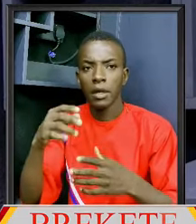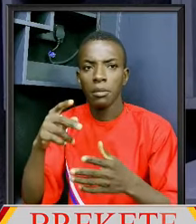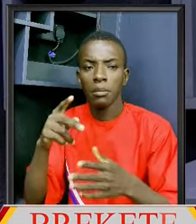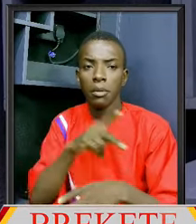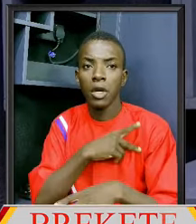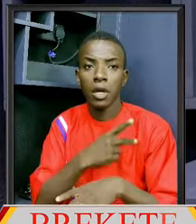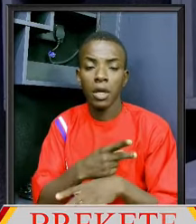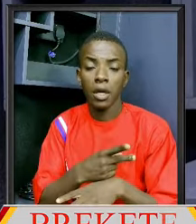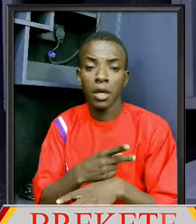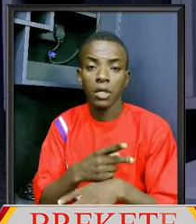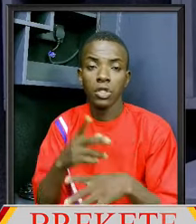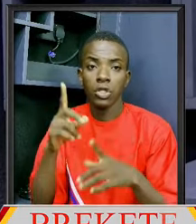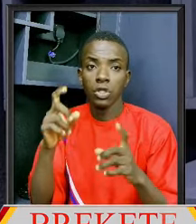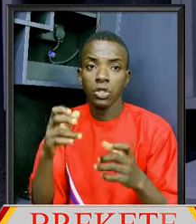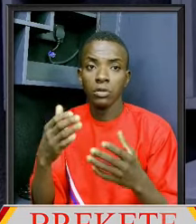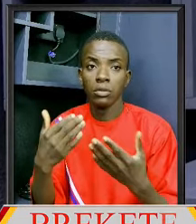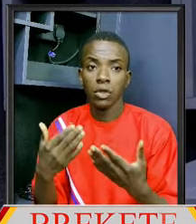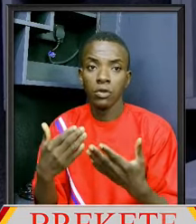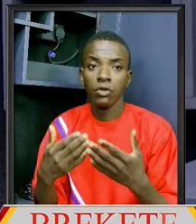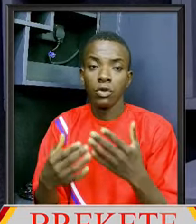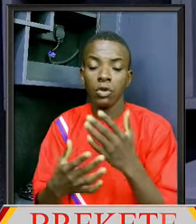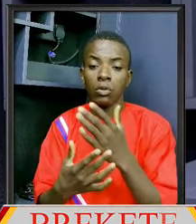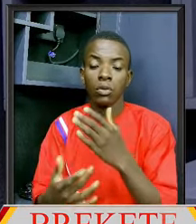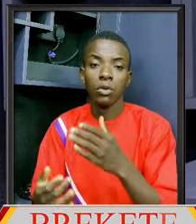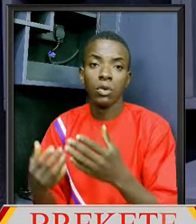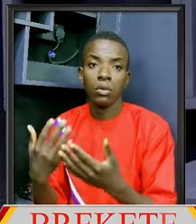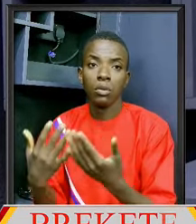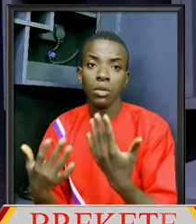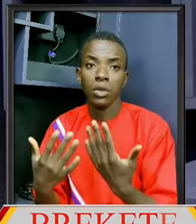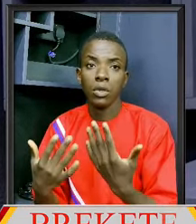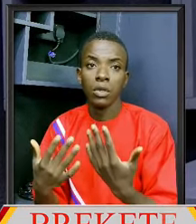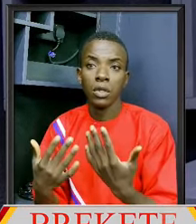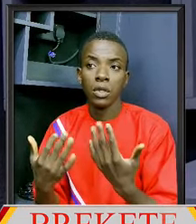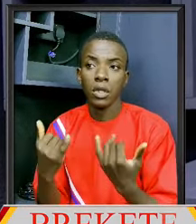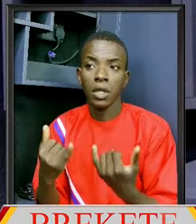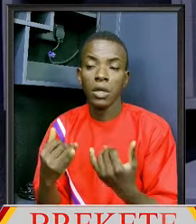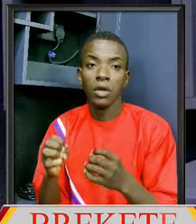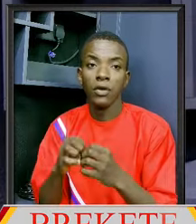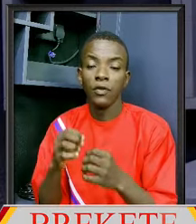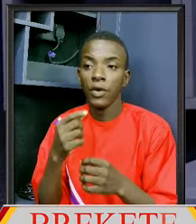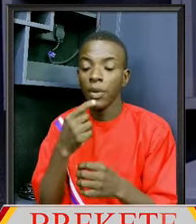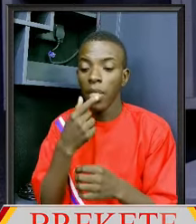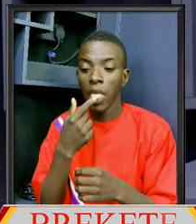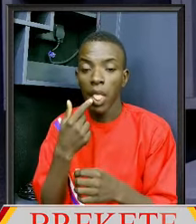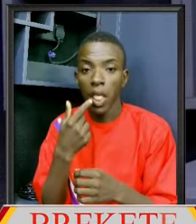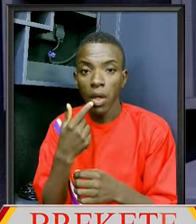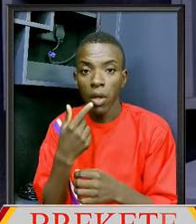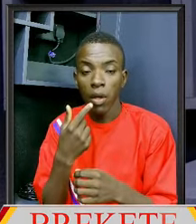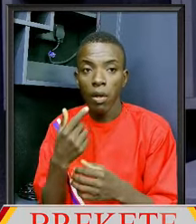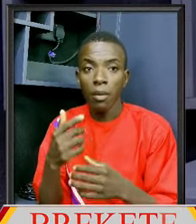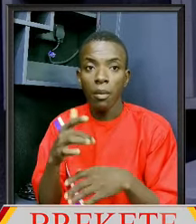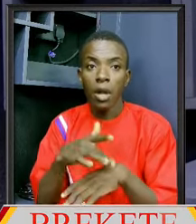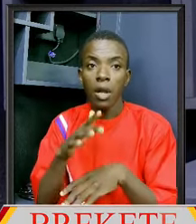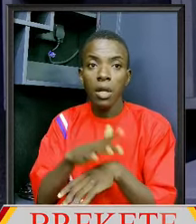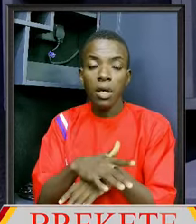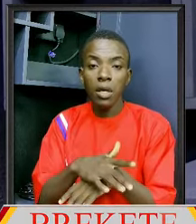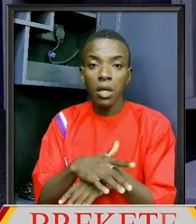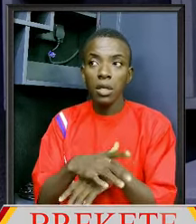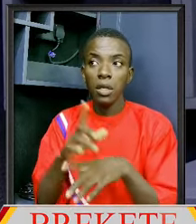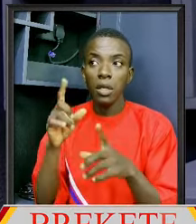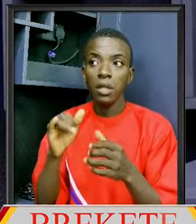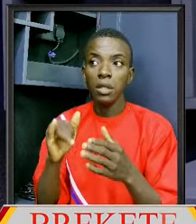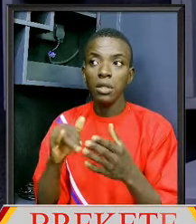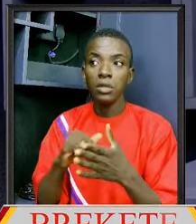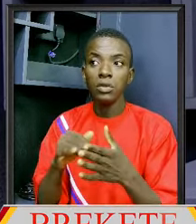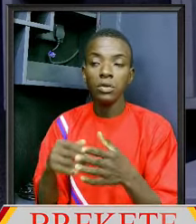test, where I don't notice before, you go draw blood, do them. Now even saliva. Malaria test before, we be say, or typhoid, we